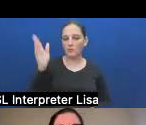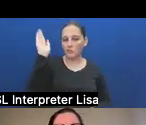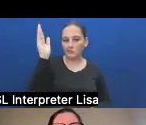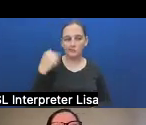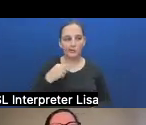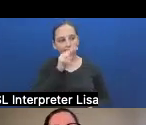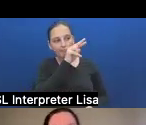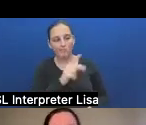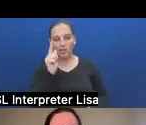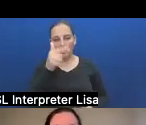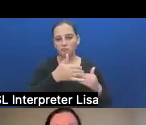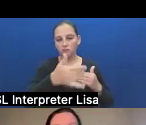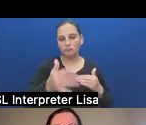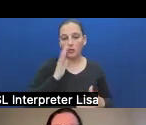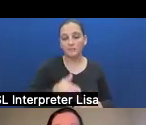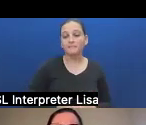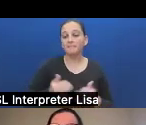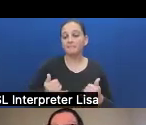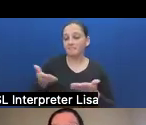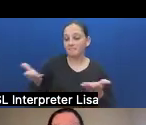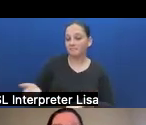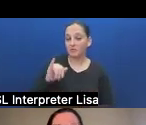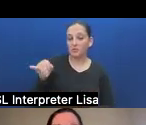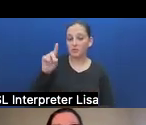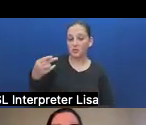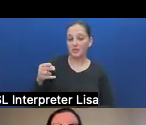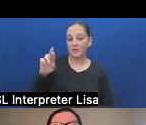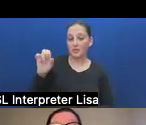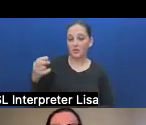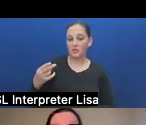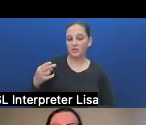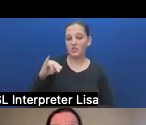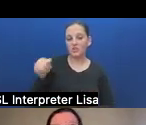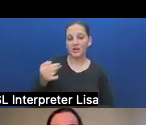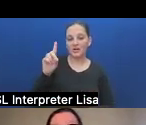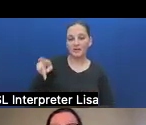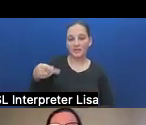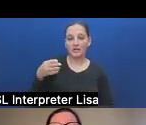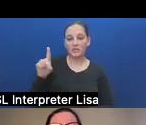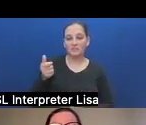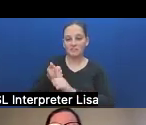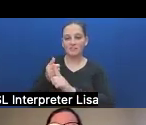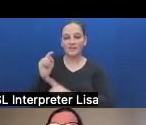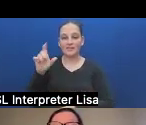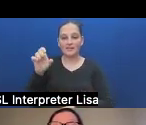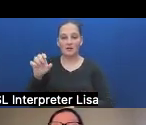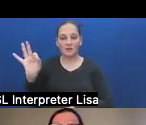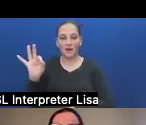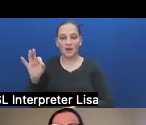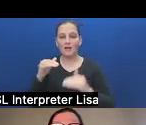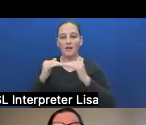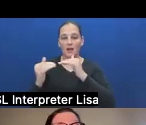presenter. Judith Risch, JD and PhD, is the Title IX and Equity